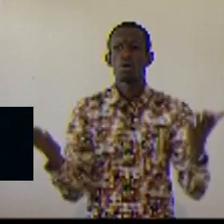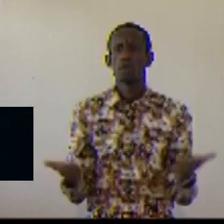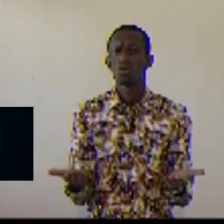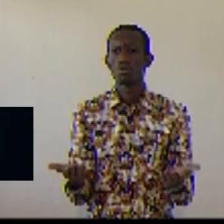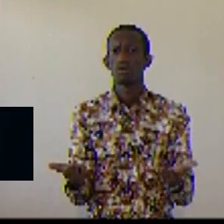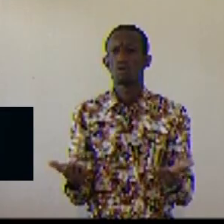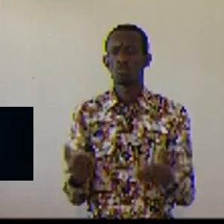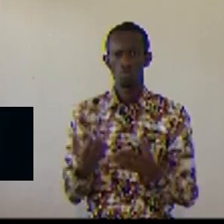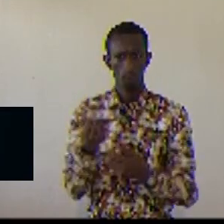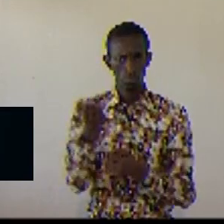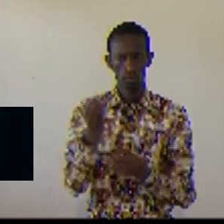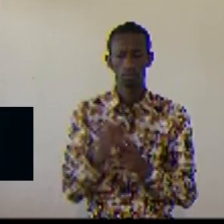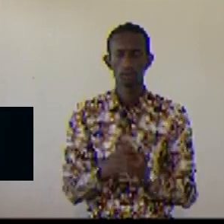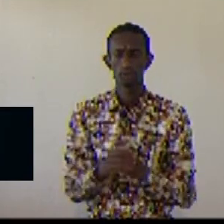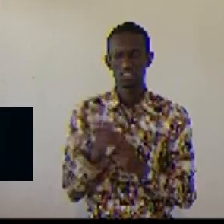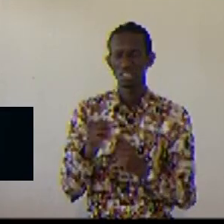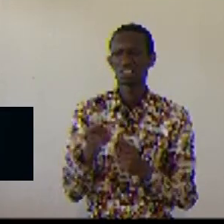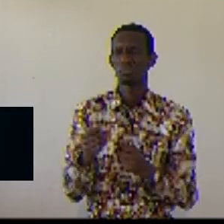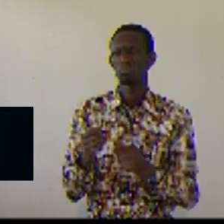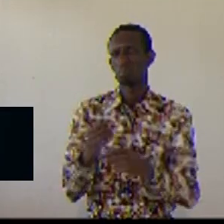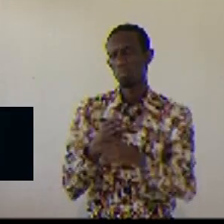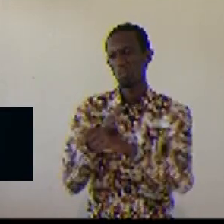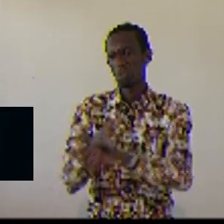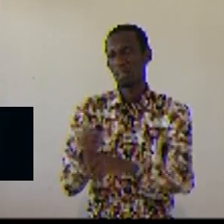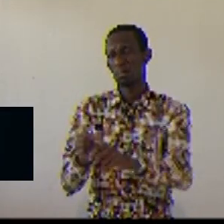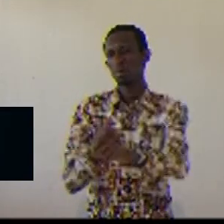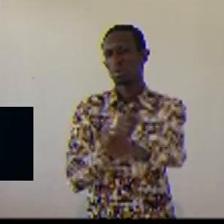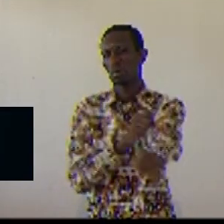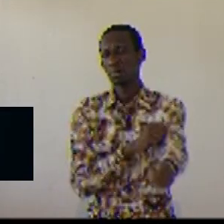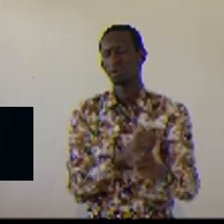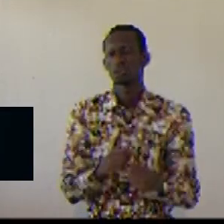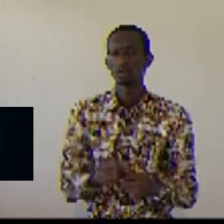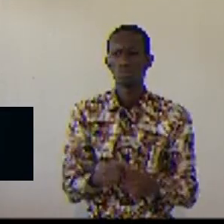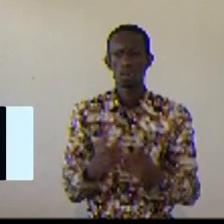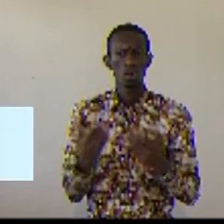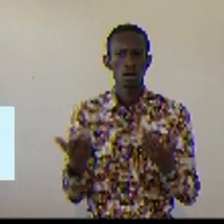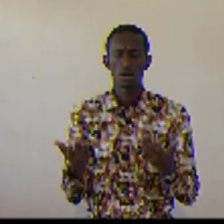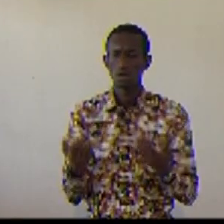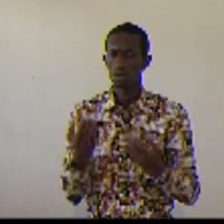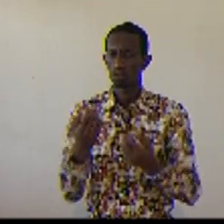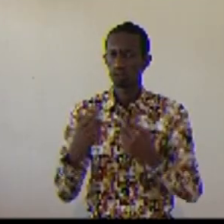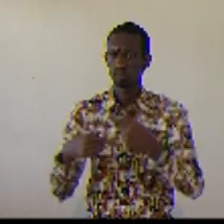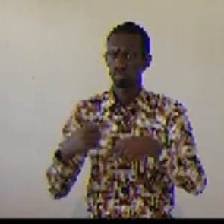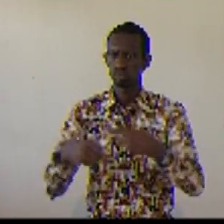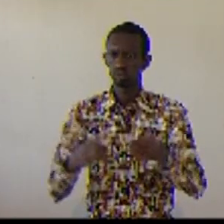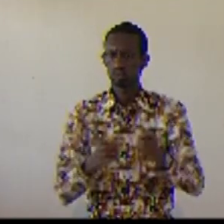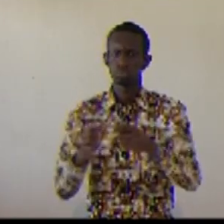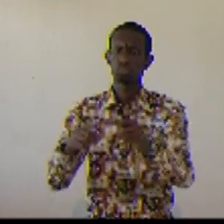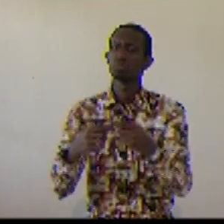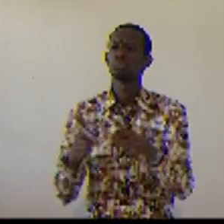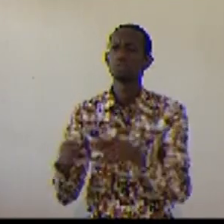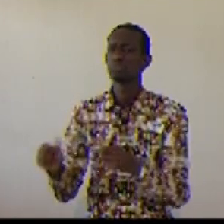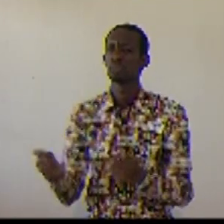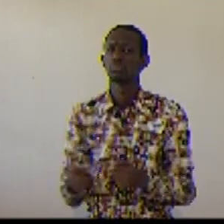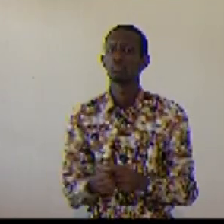longer, takes some days. So which other two processes do you think can accelerate